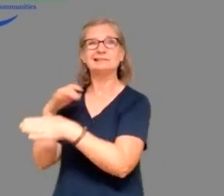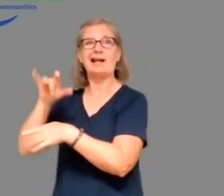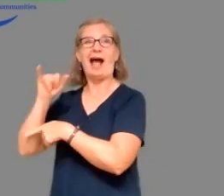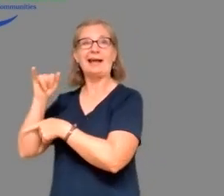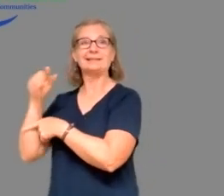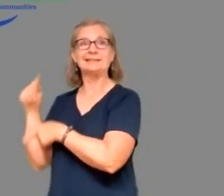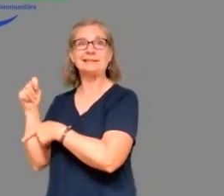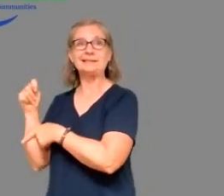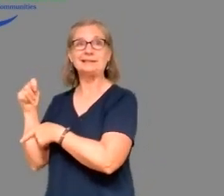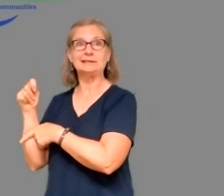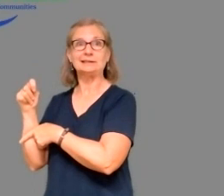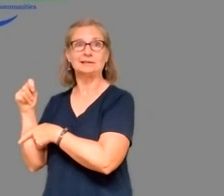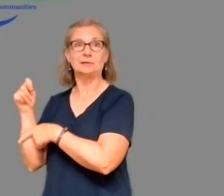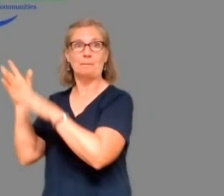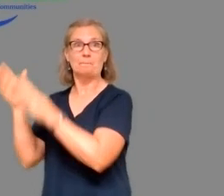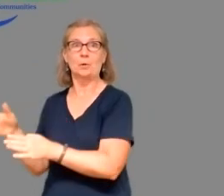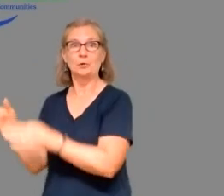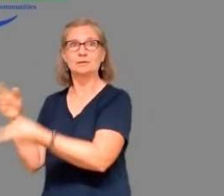Okay.